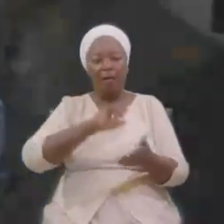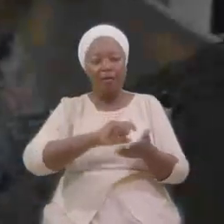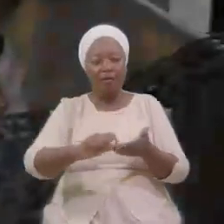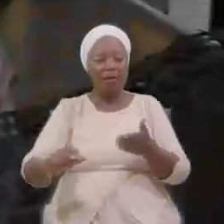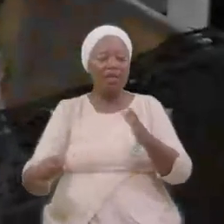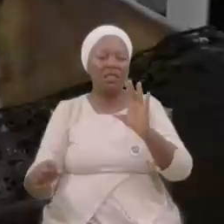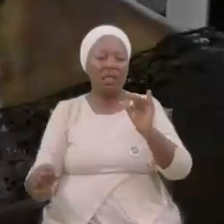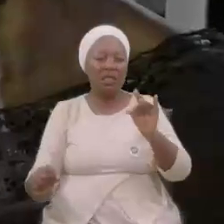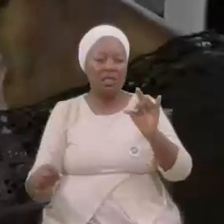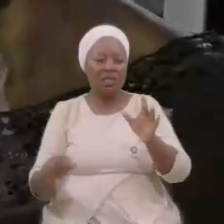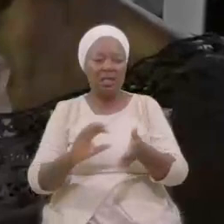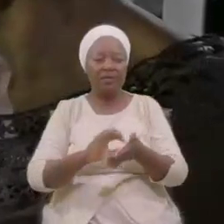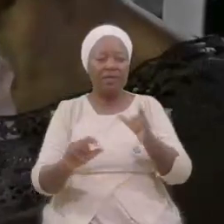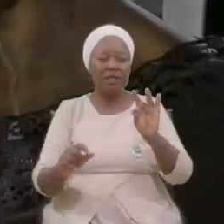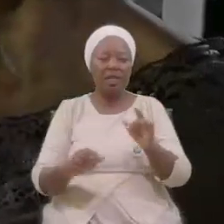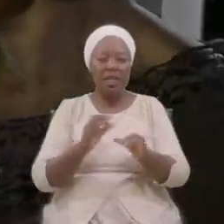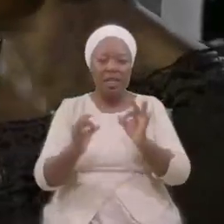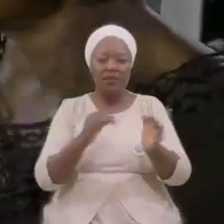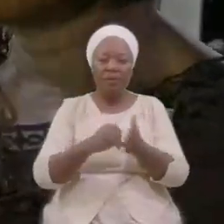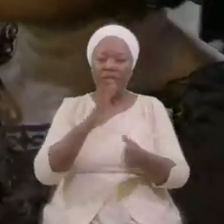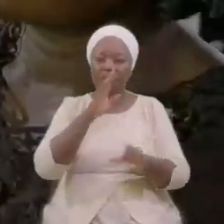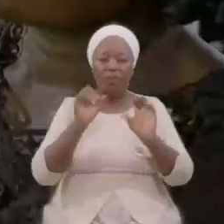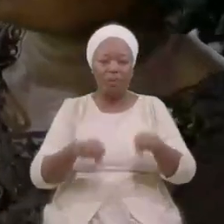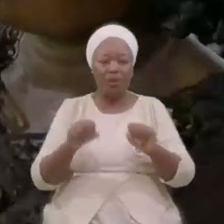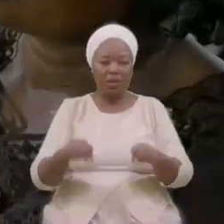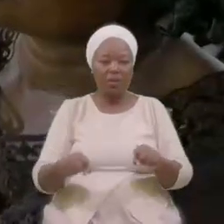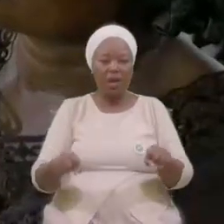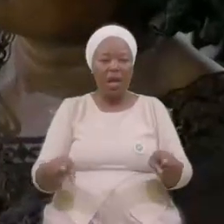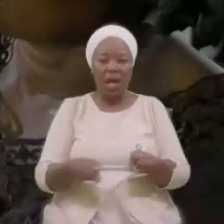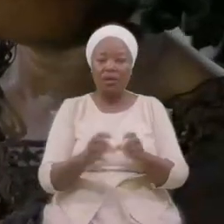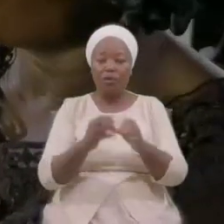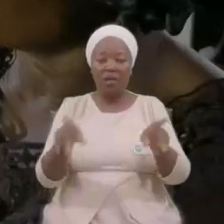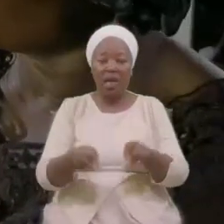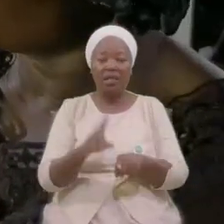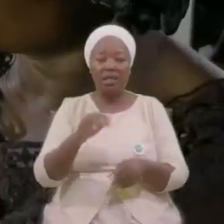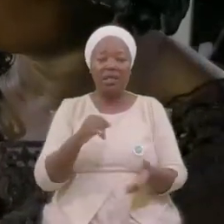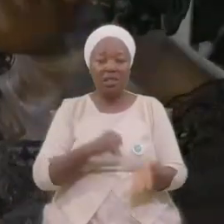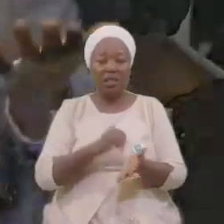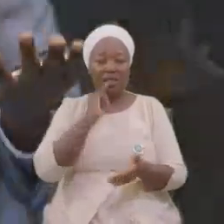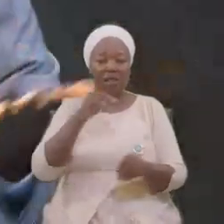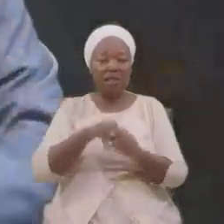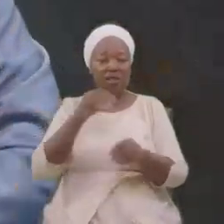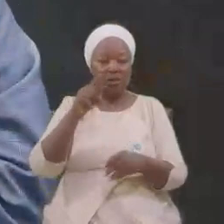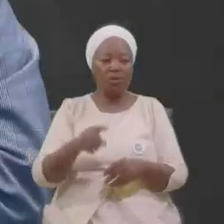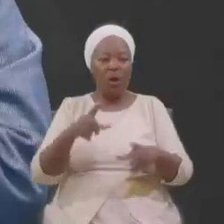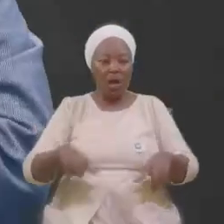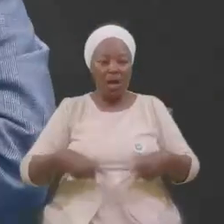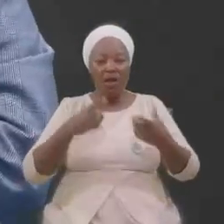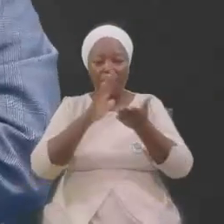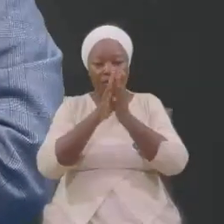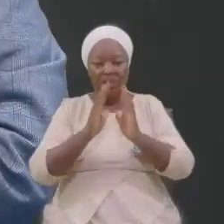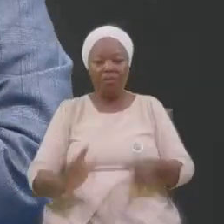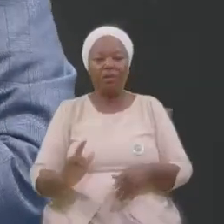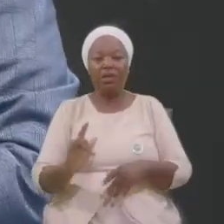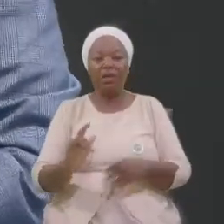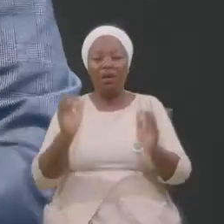In verse 18, if it be possible, as much as lieth in you, live